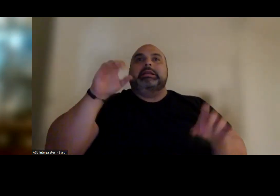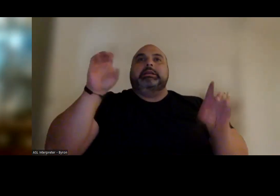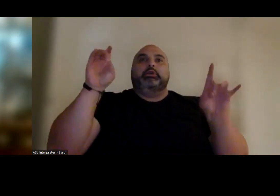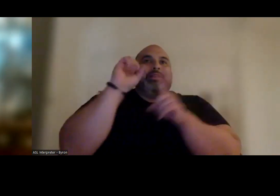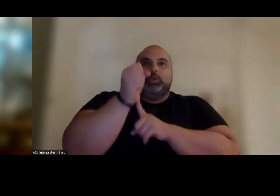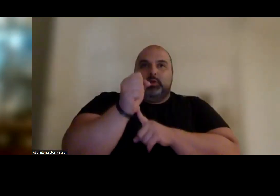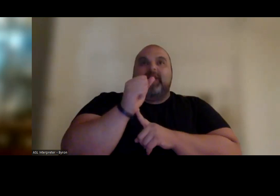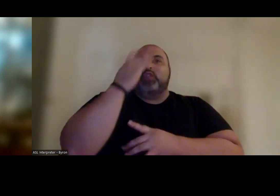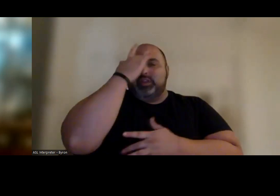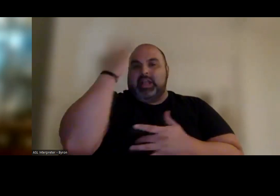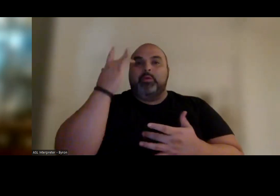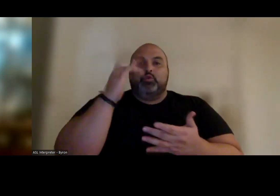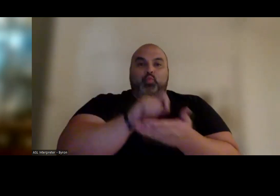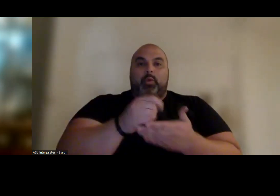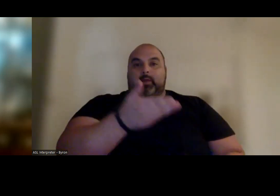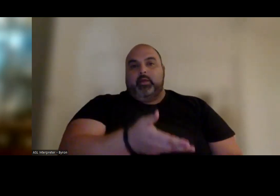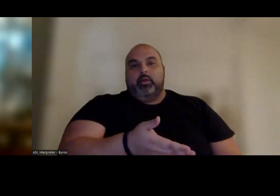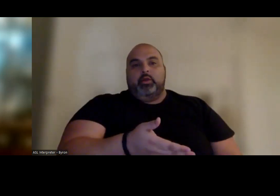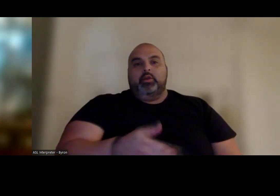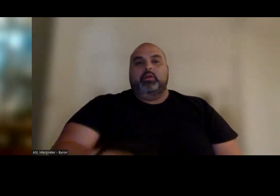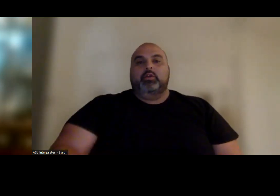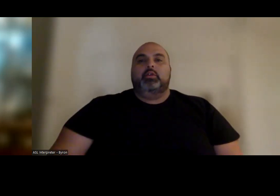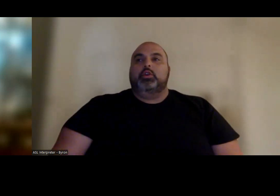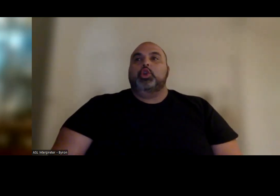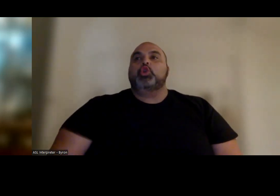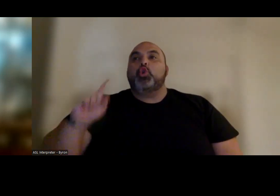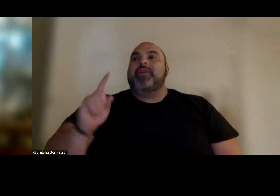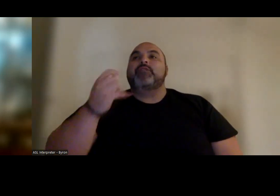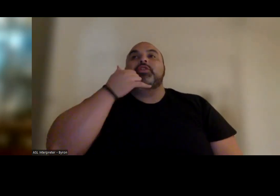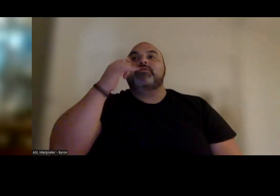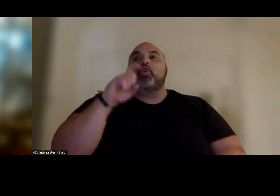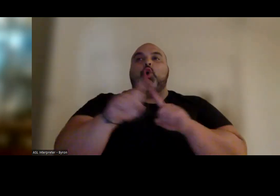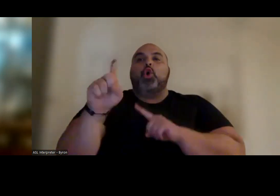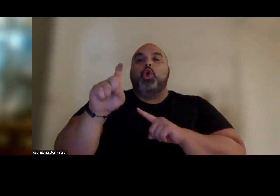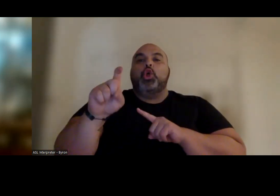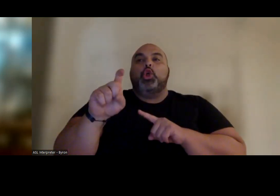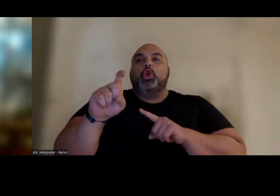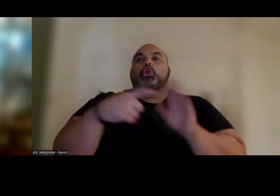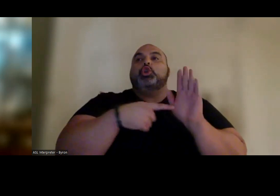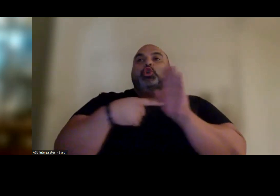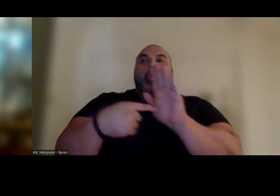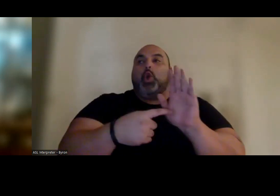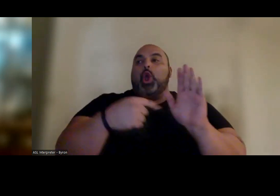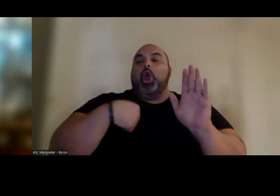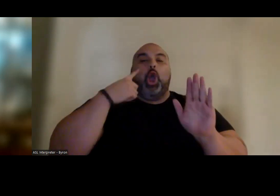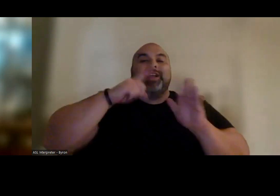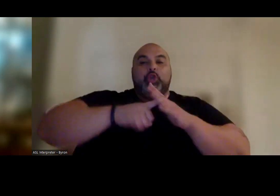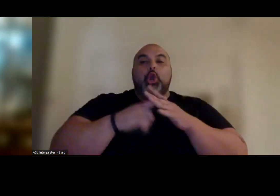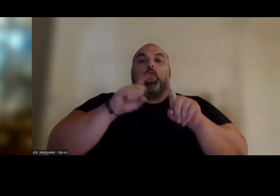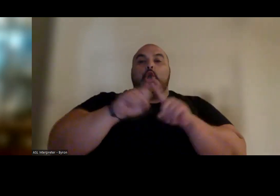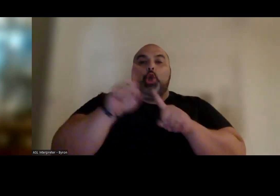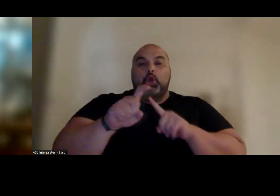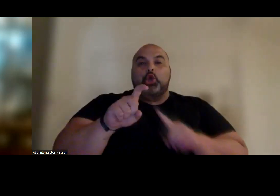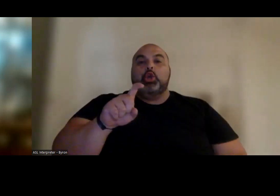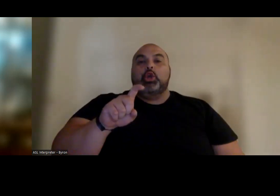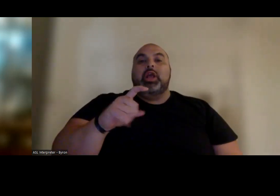in there. So at that point, the first phone call that indicated that I started calling the facility and asking and